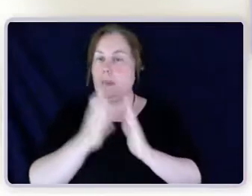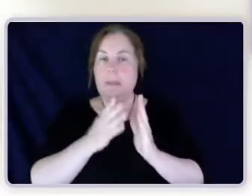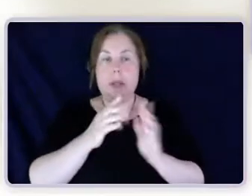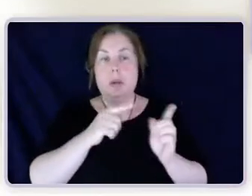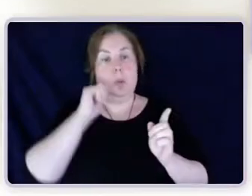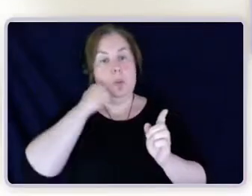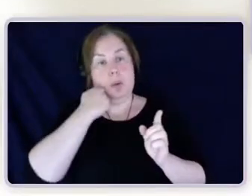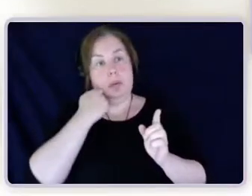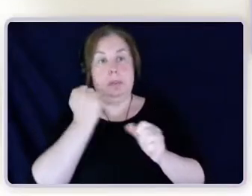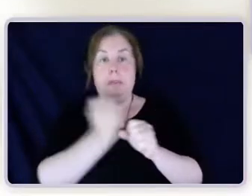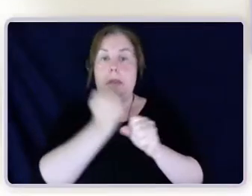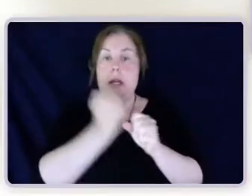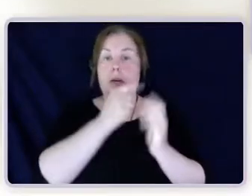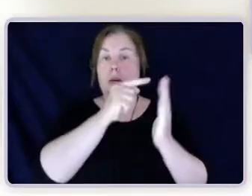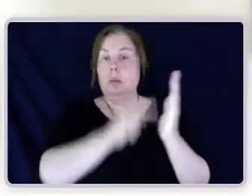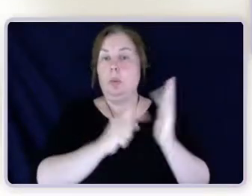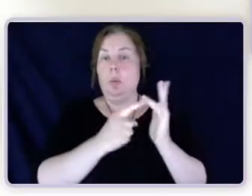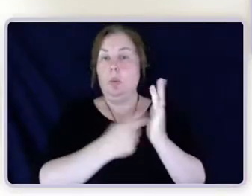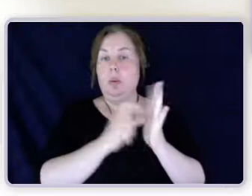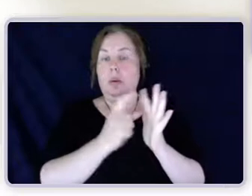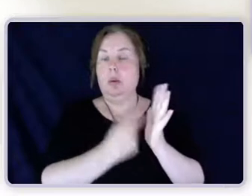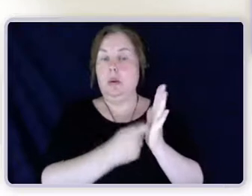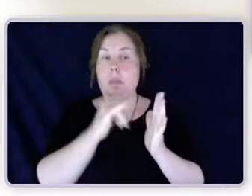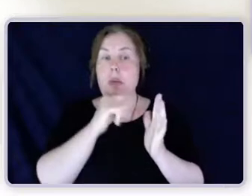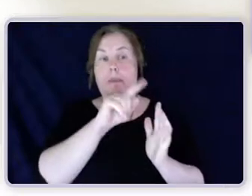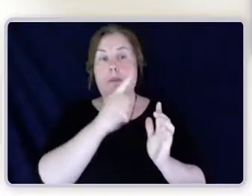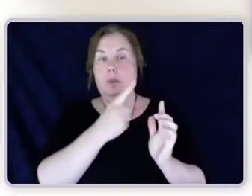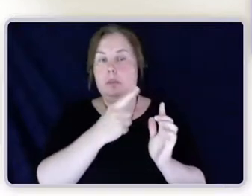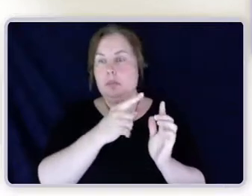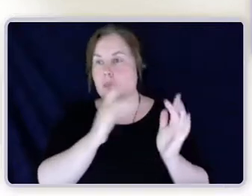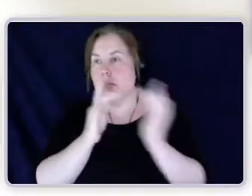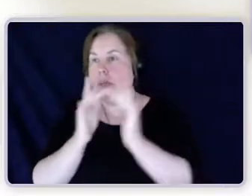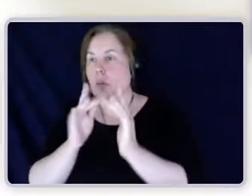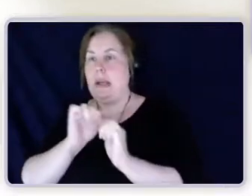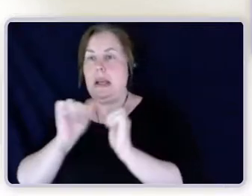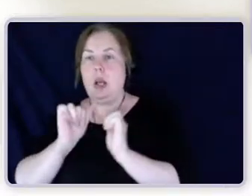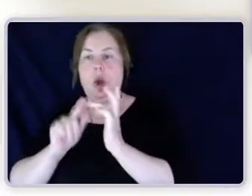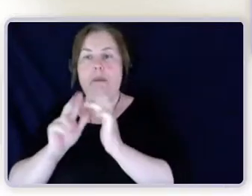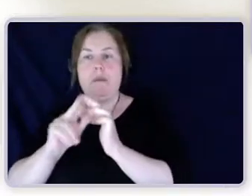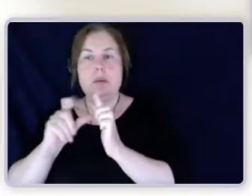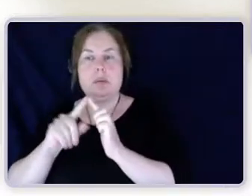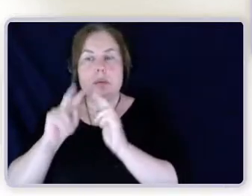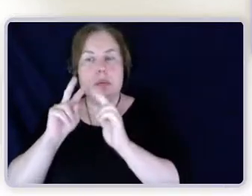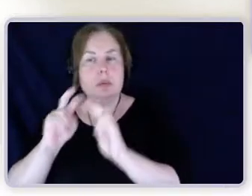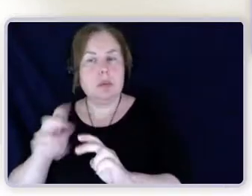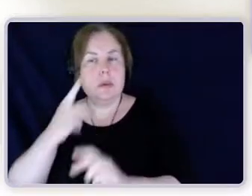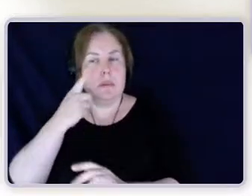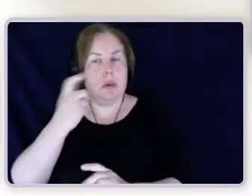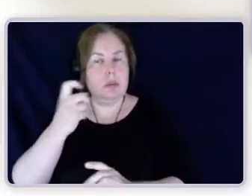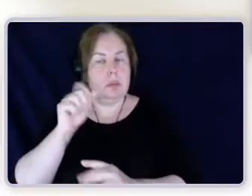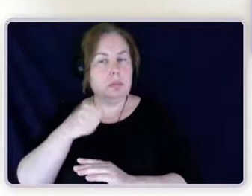that VCAT refers the matter to our office for an investigation, where someone from the